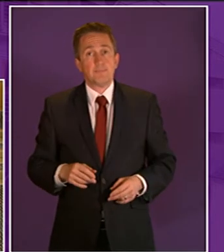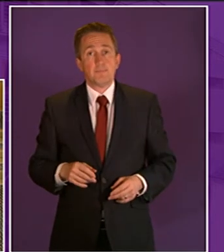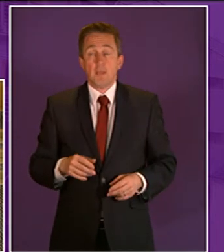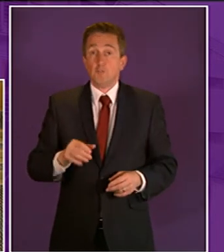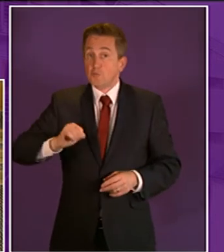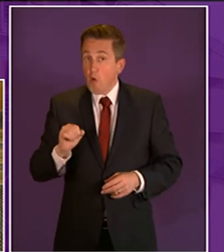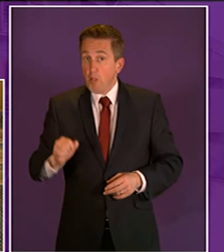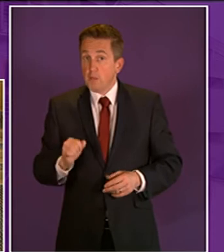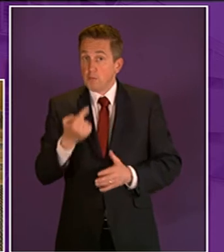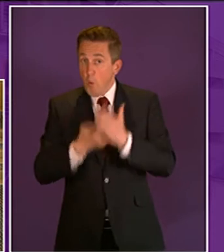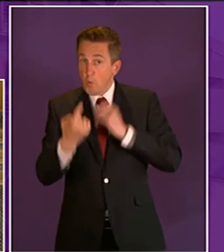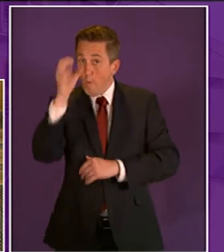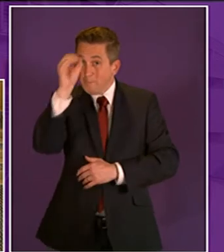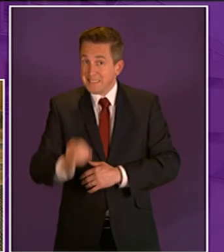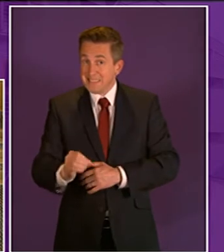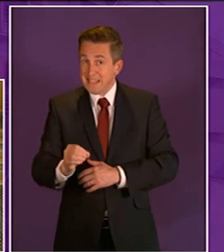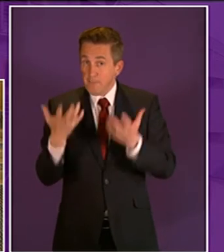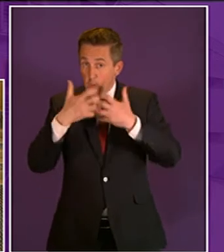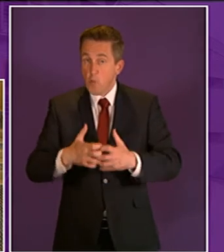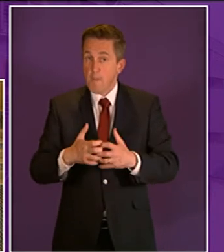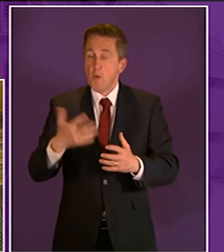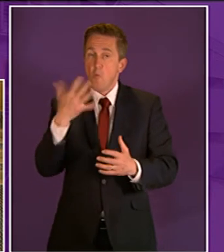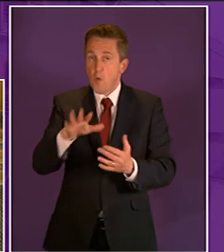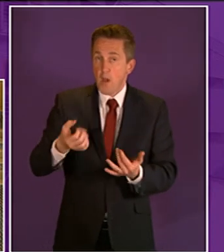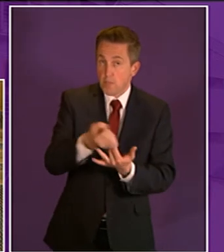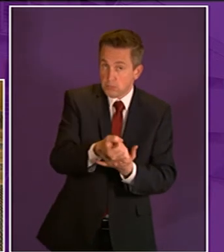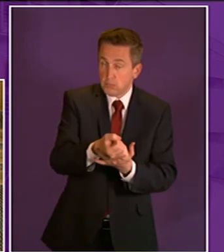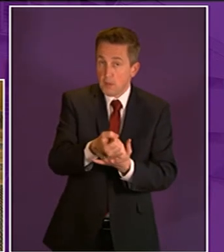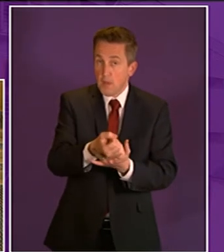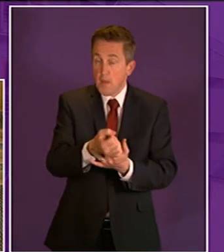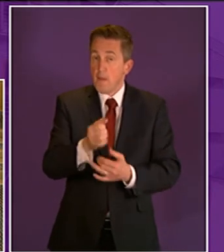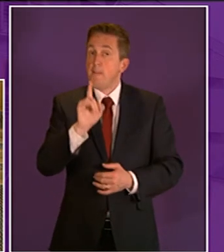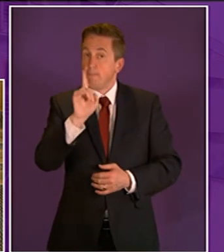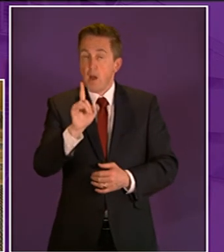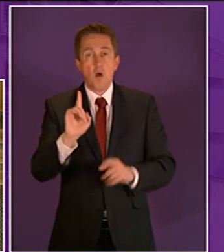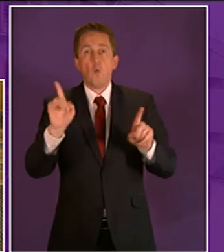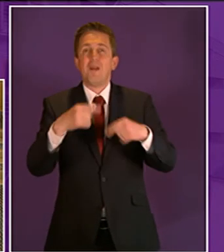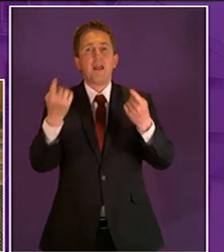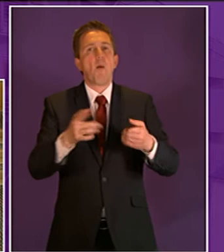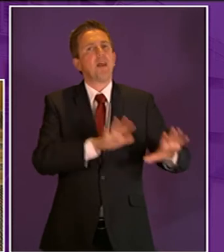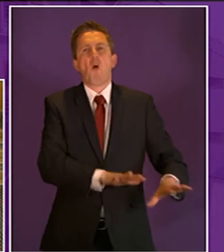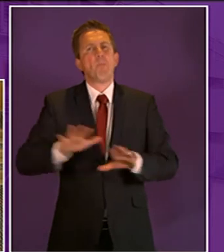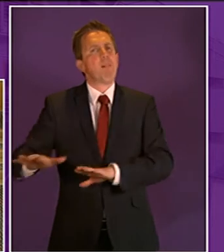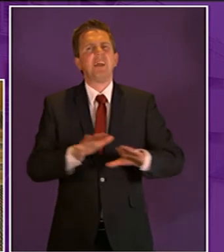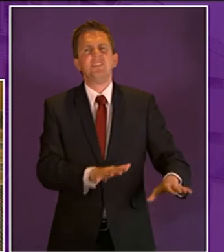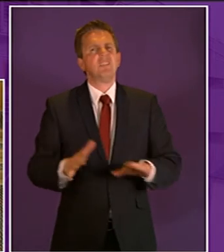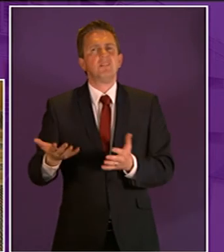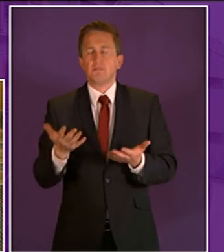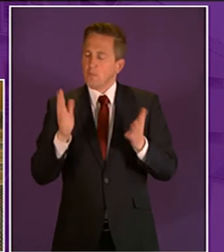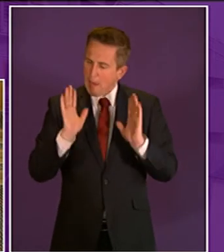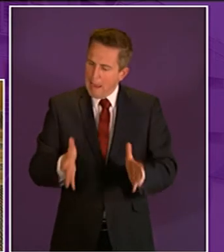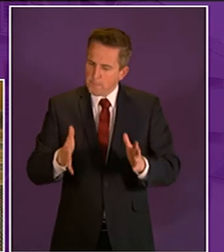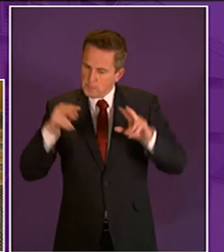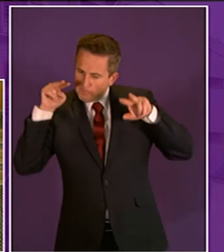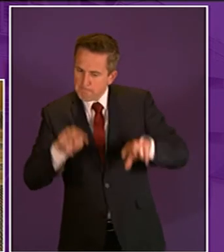devices infected, I think we can draw some comfort from that position. However, we must not be complacent. I should also make clear that the